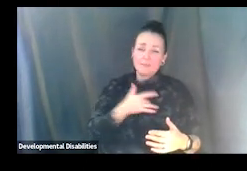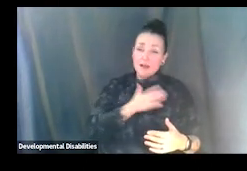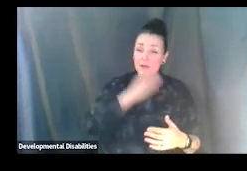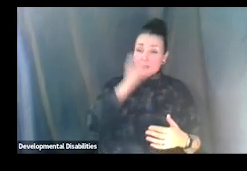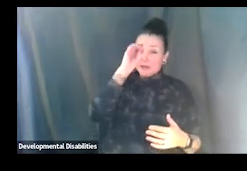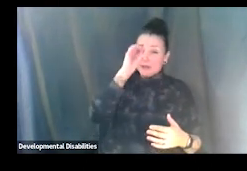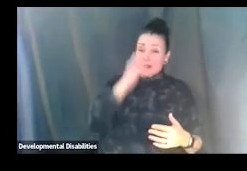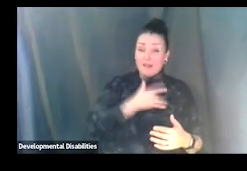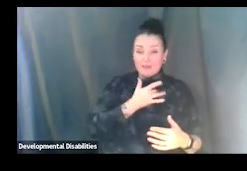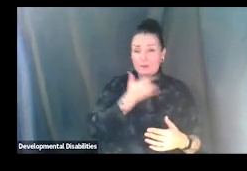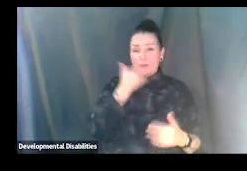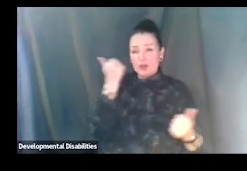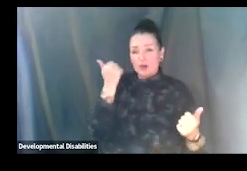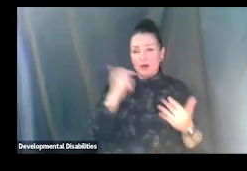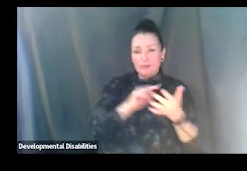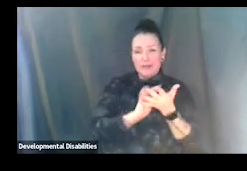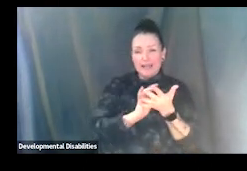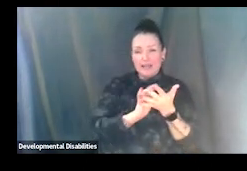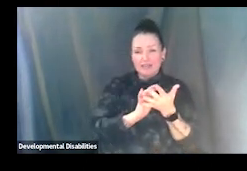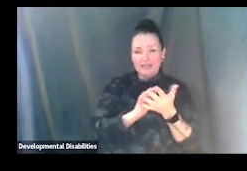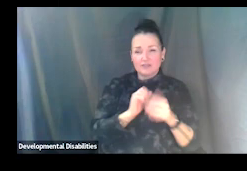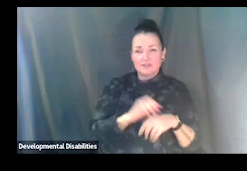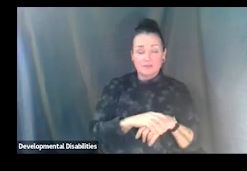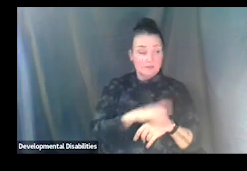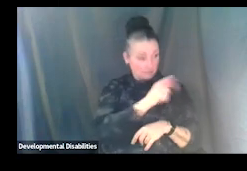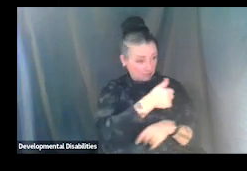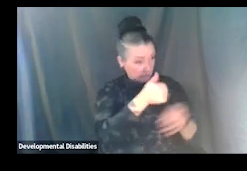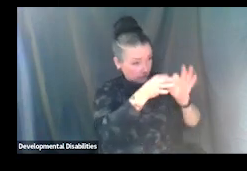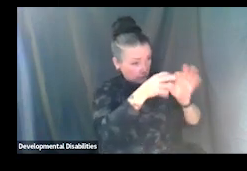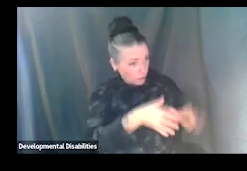How are you doing there, Judith? All right.